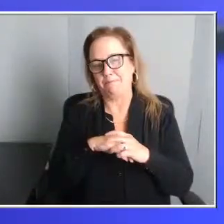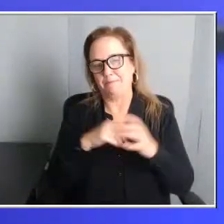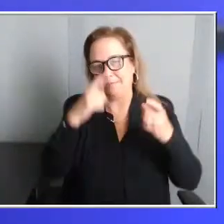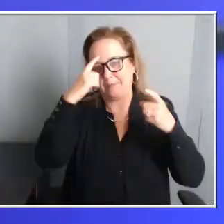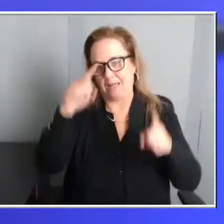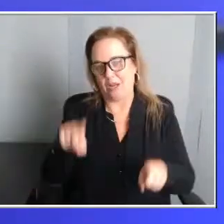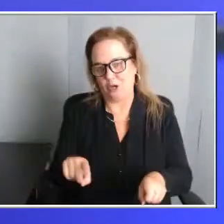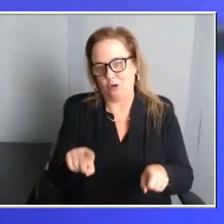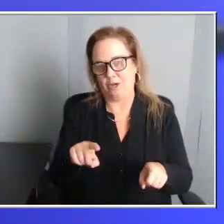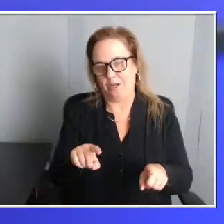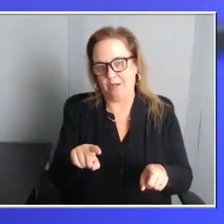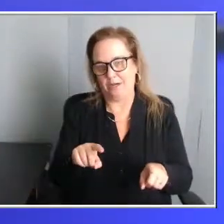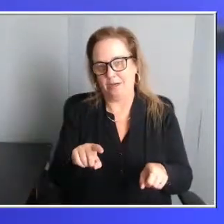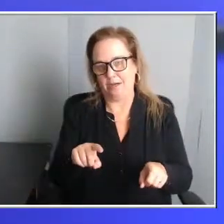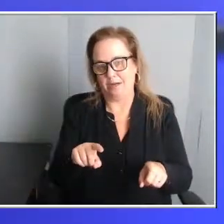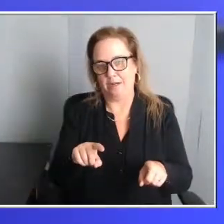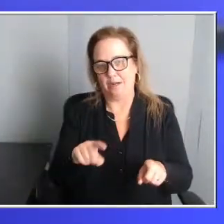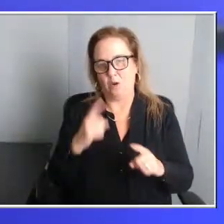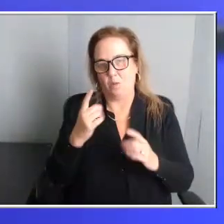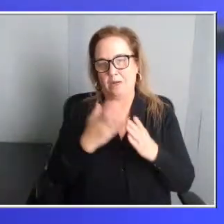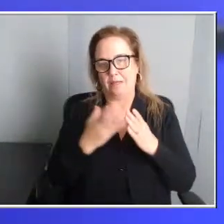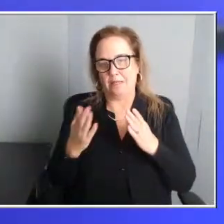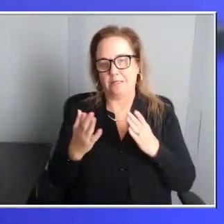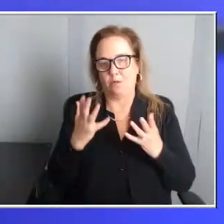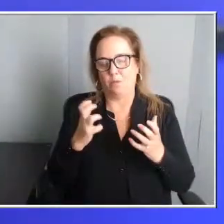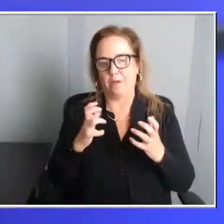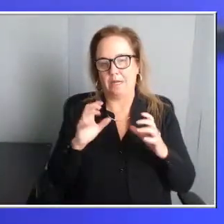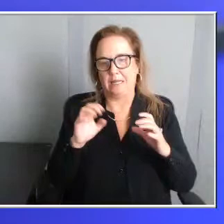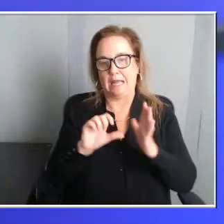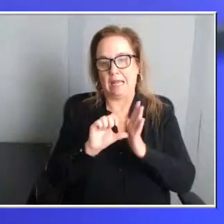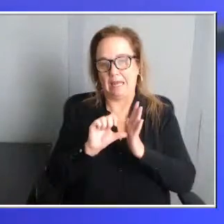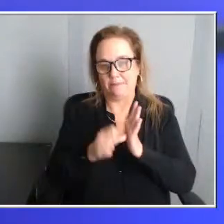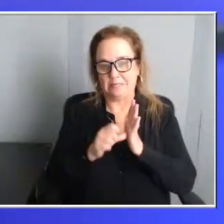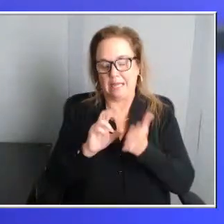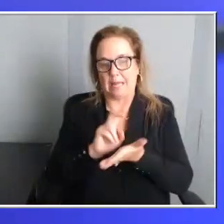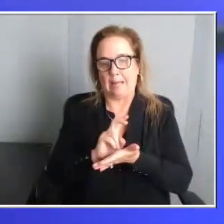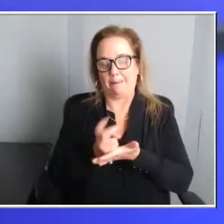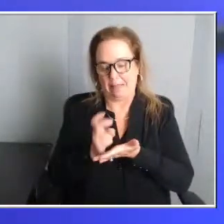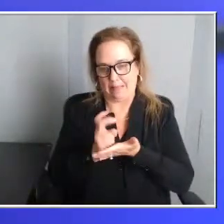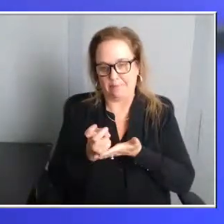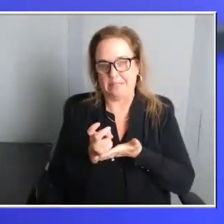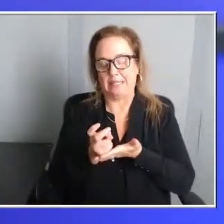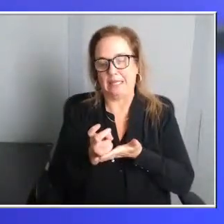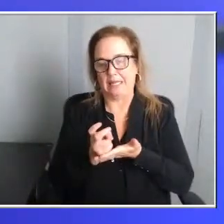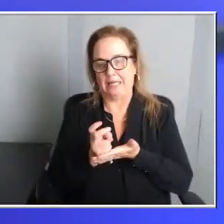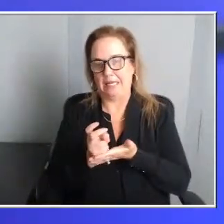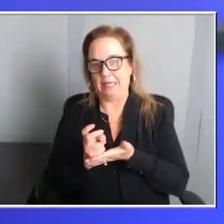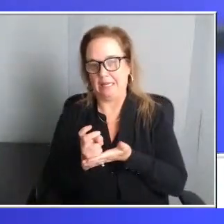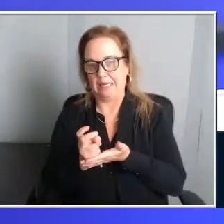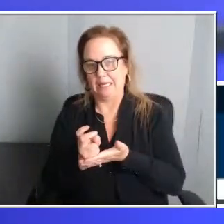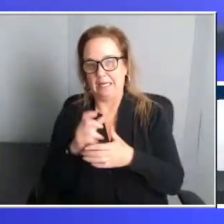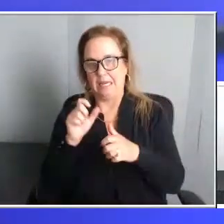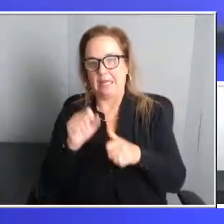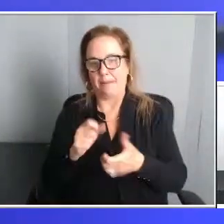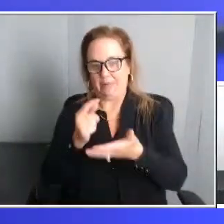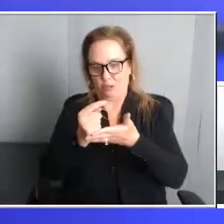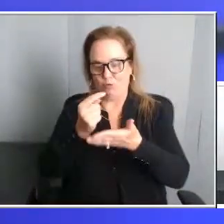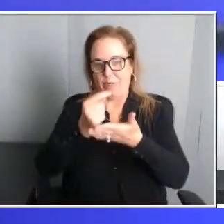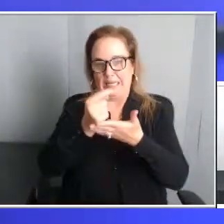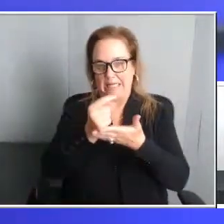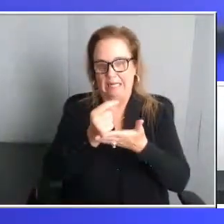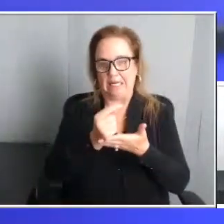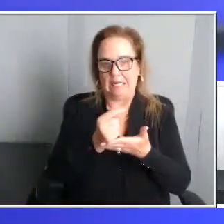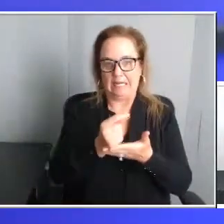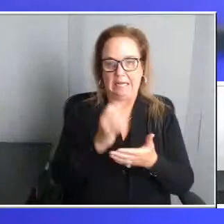I think one of the things we always want to emphasize is that epilepsy can be treated. If